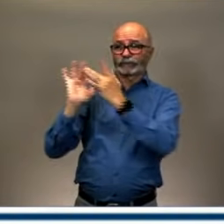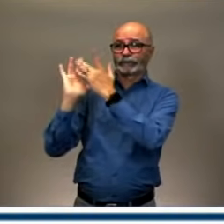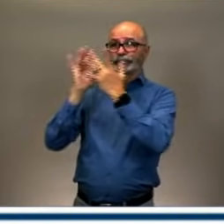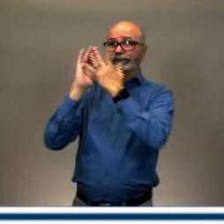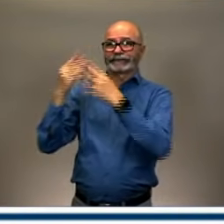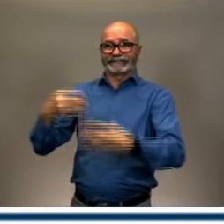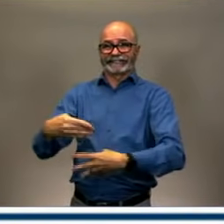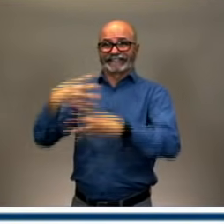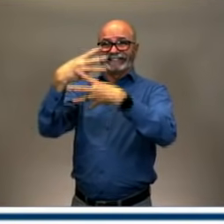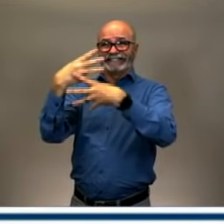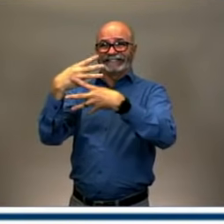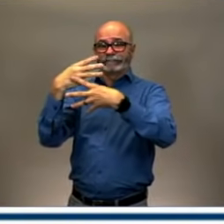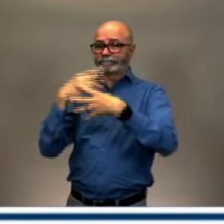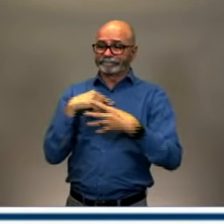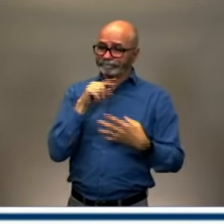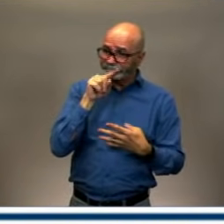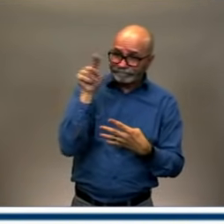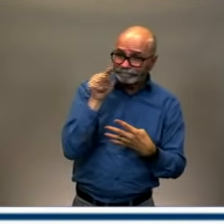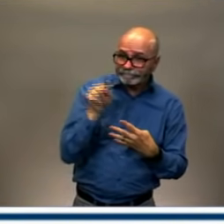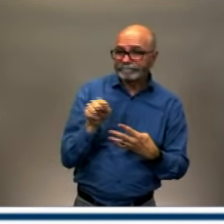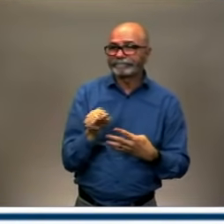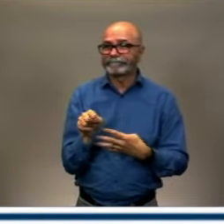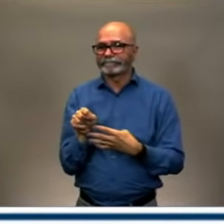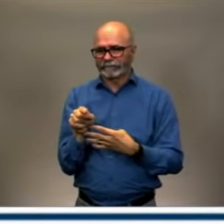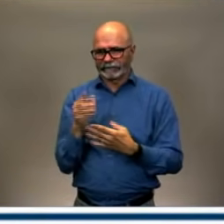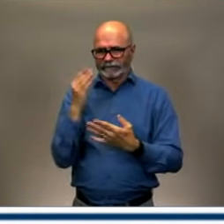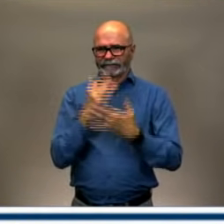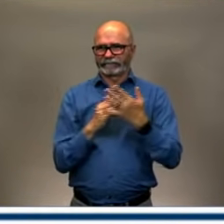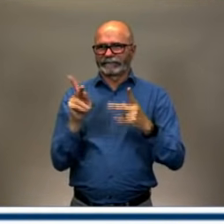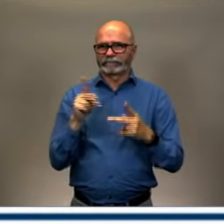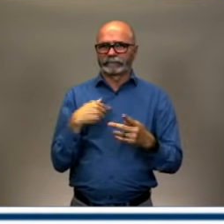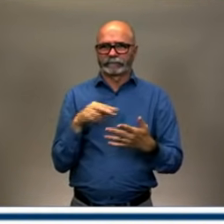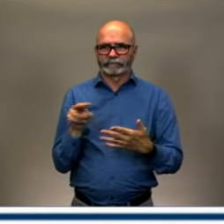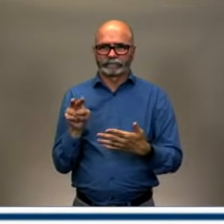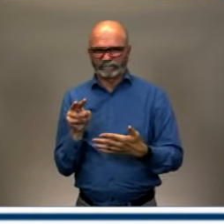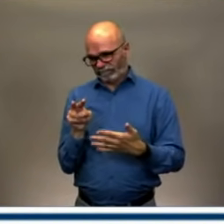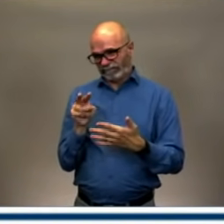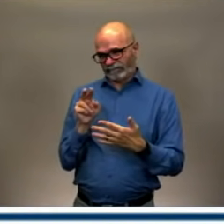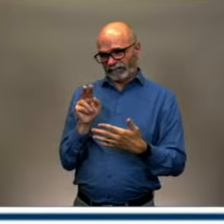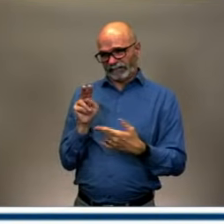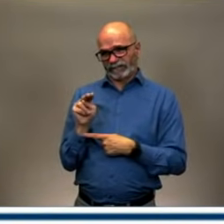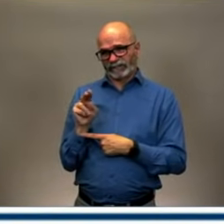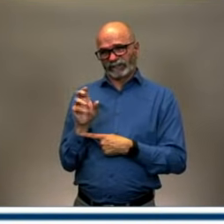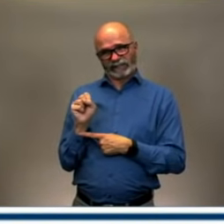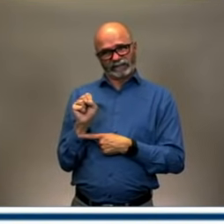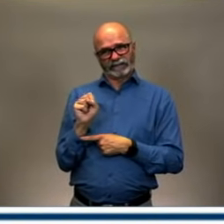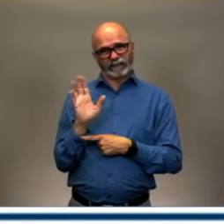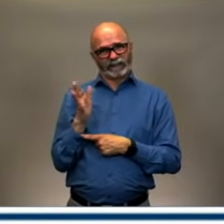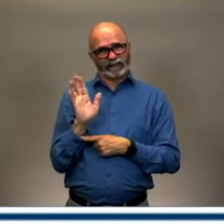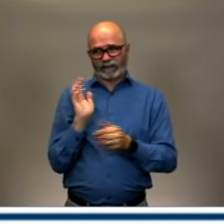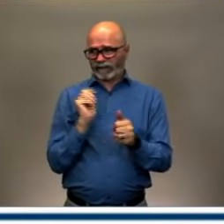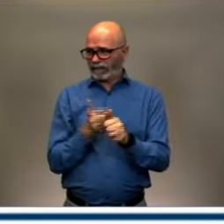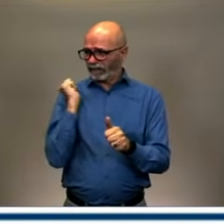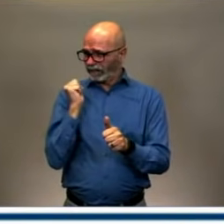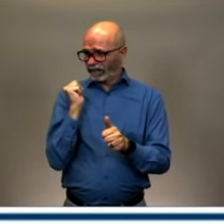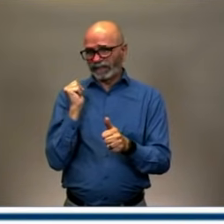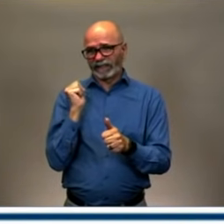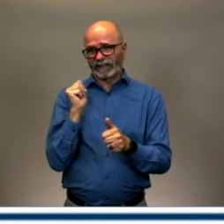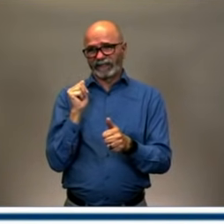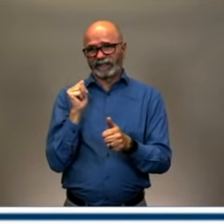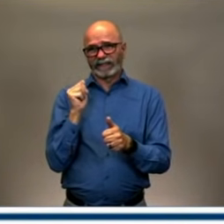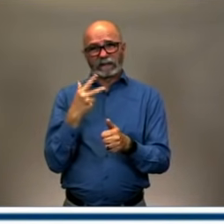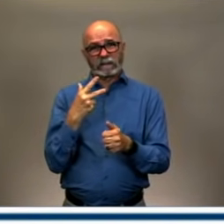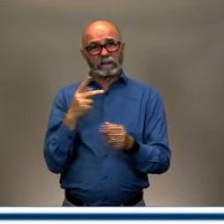rollout. A lot of people are concerned about how Nova Scotia is lagging behind and perhaps not rolling out the vaccine as quick as we could